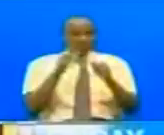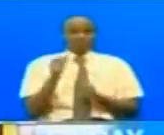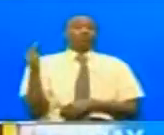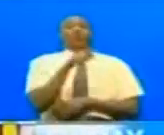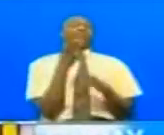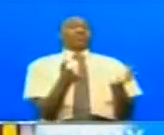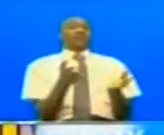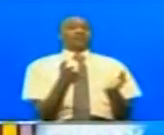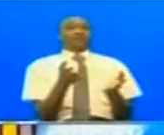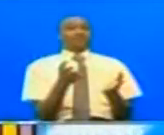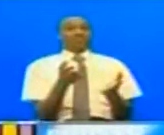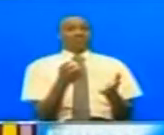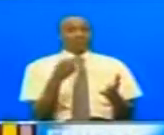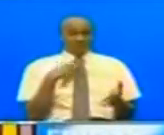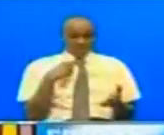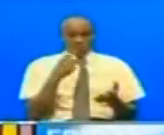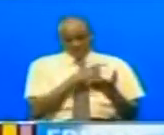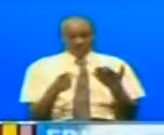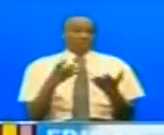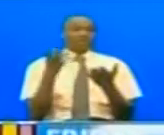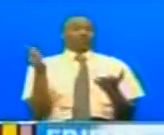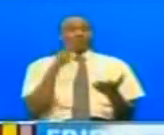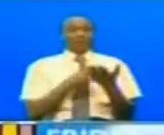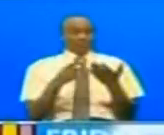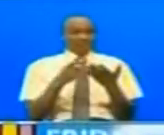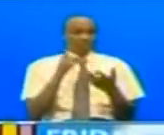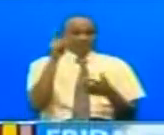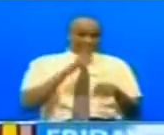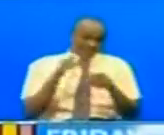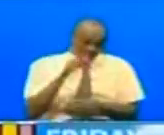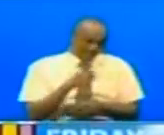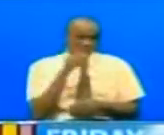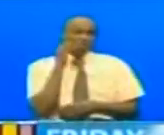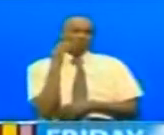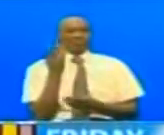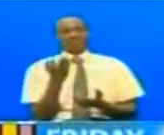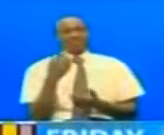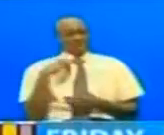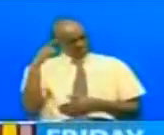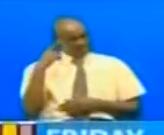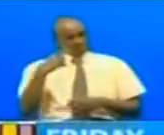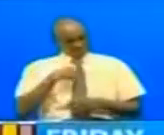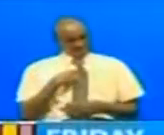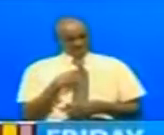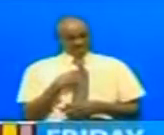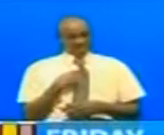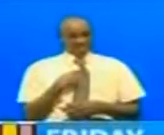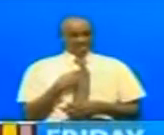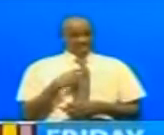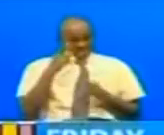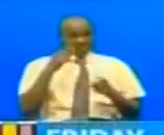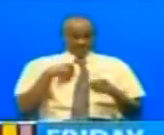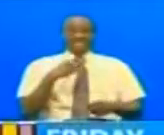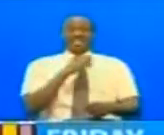just meet once a week and just go home. But so you know, to me, I think somebody who has that energy